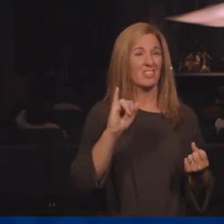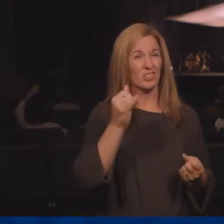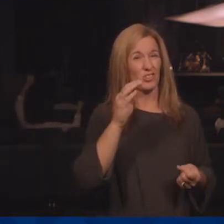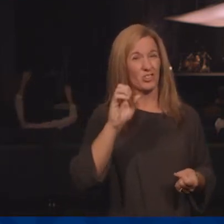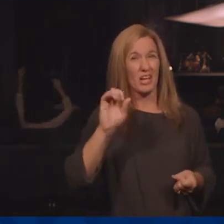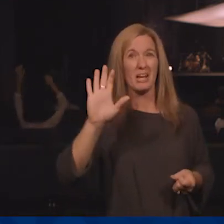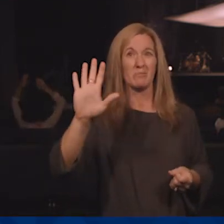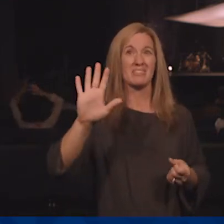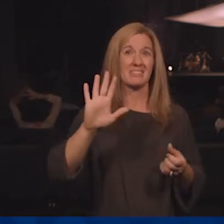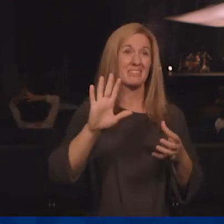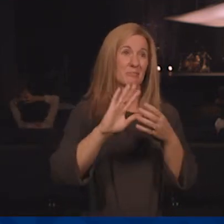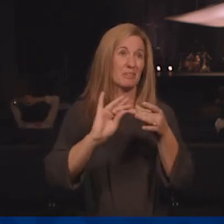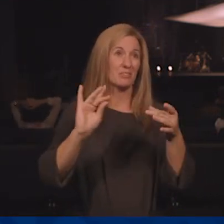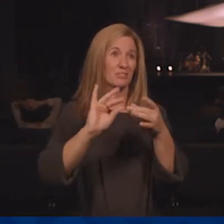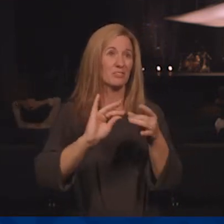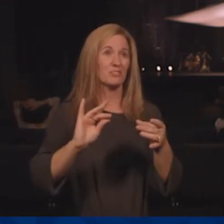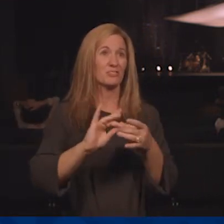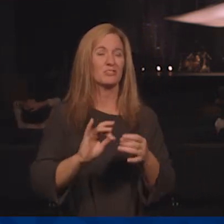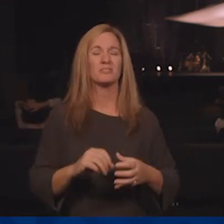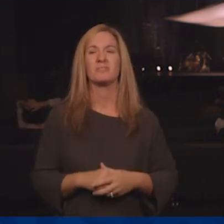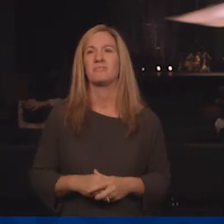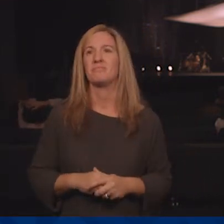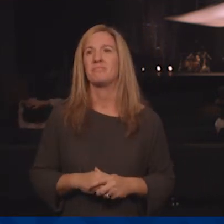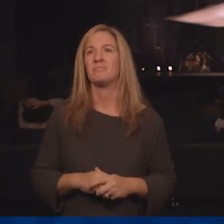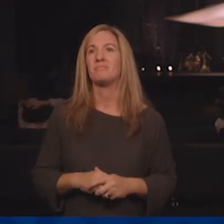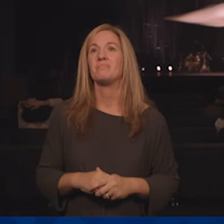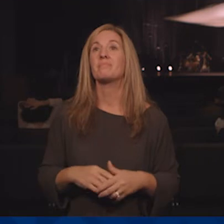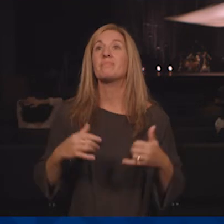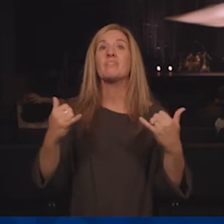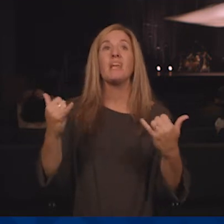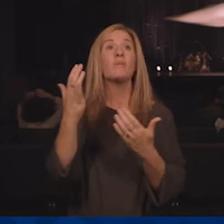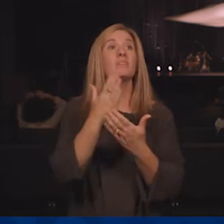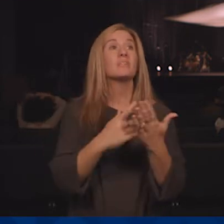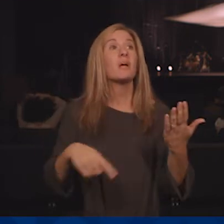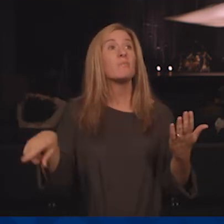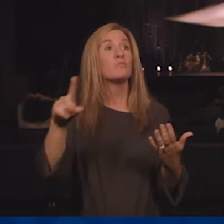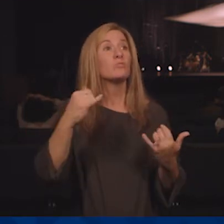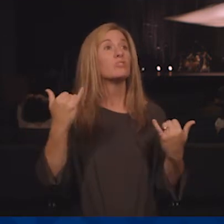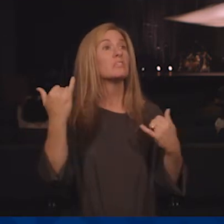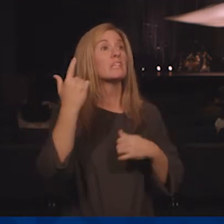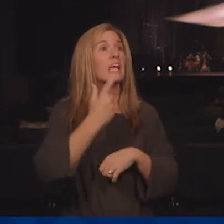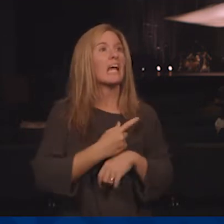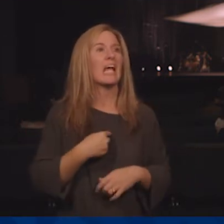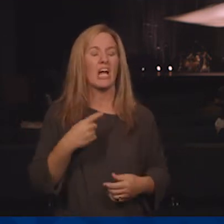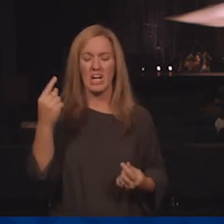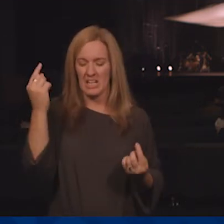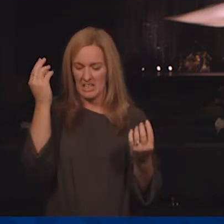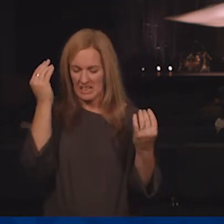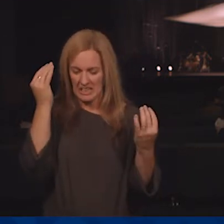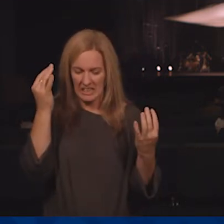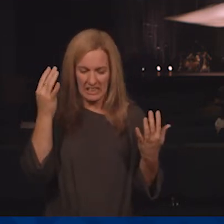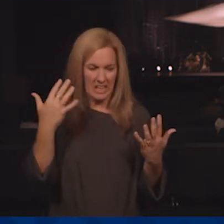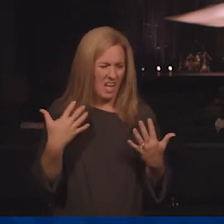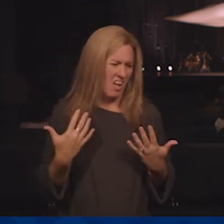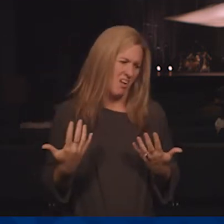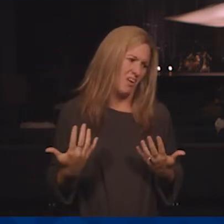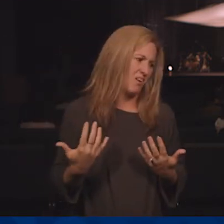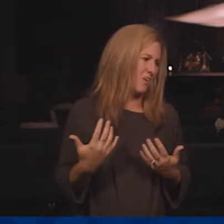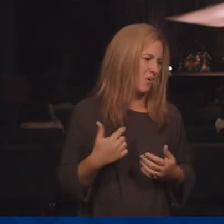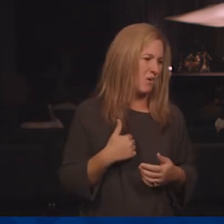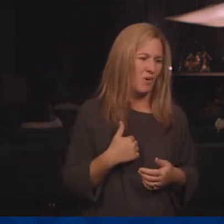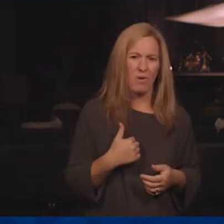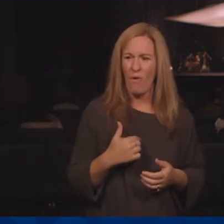Now, there are some of us today who are wondering, could I ever